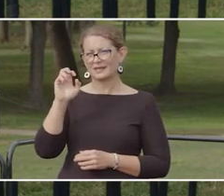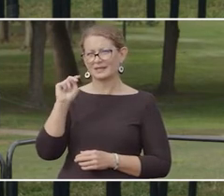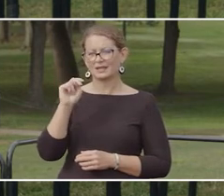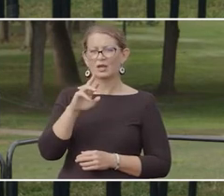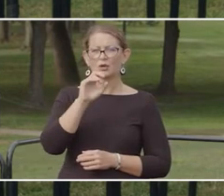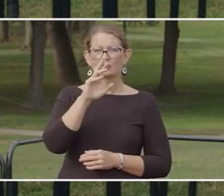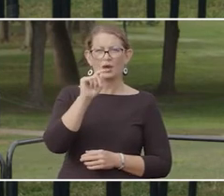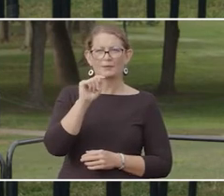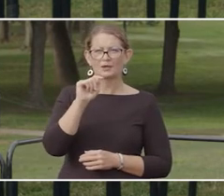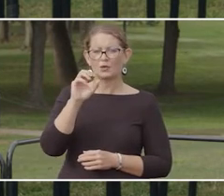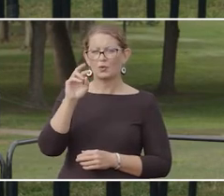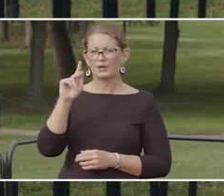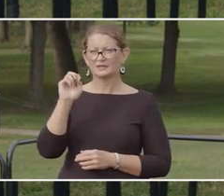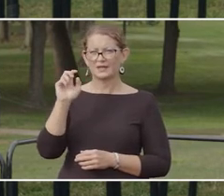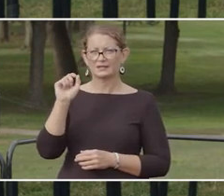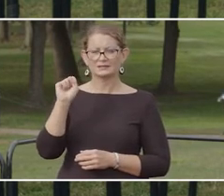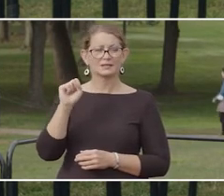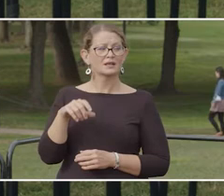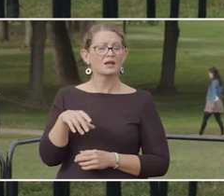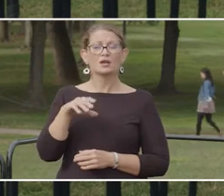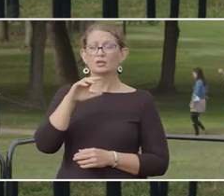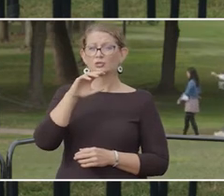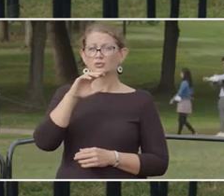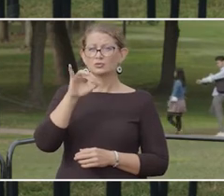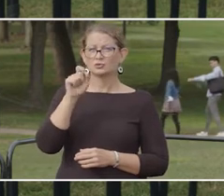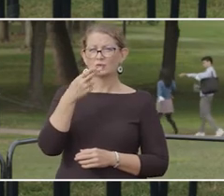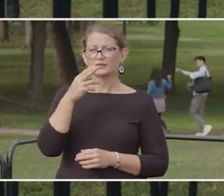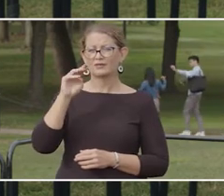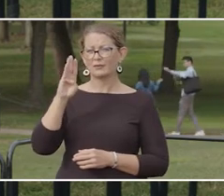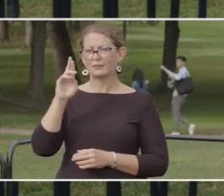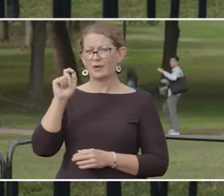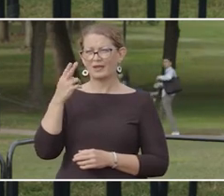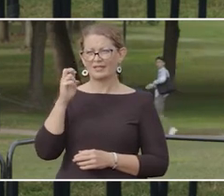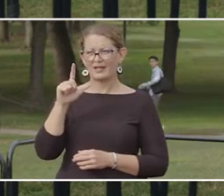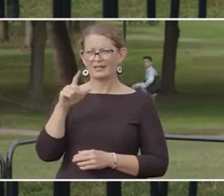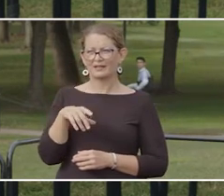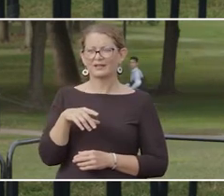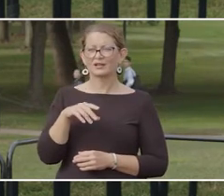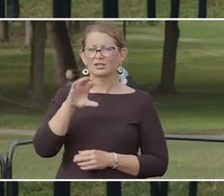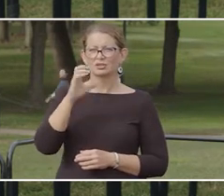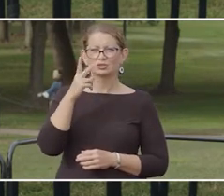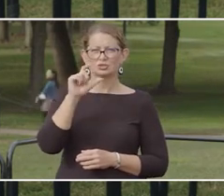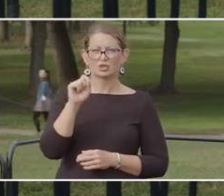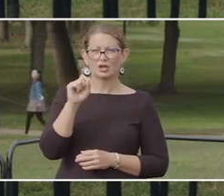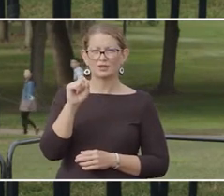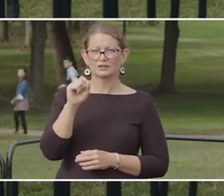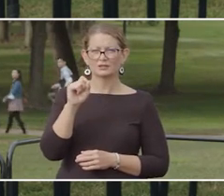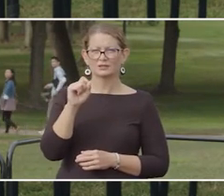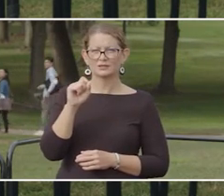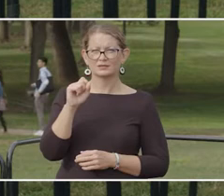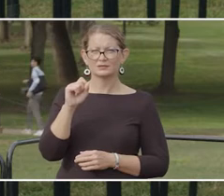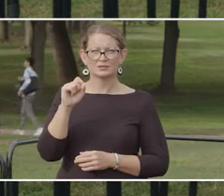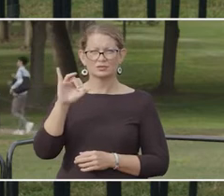Robert Lopez Orta, Joseph Lewis Barthel, Charles Joseph